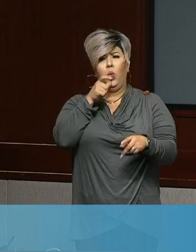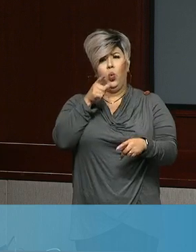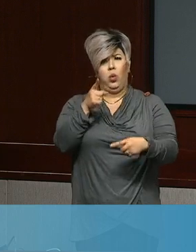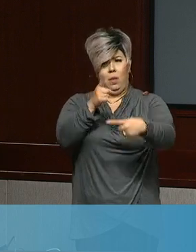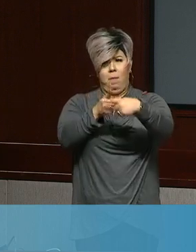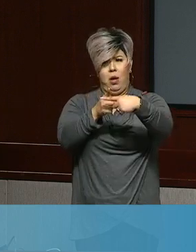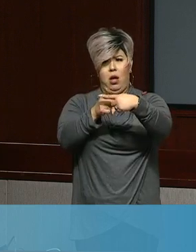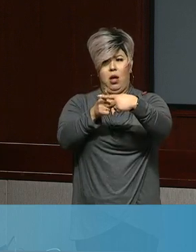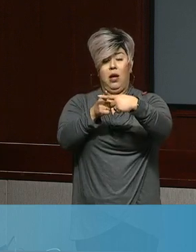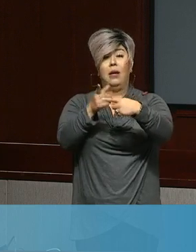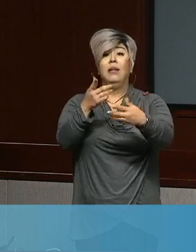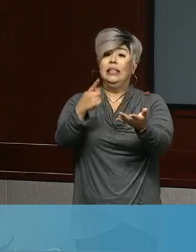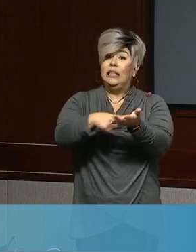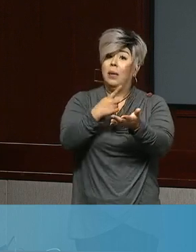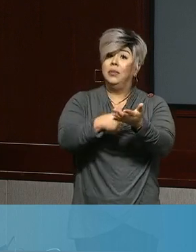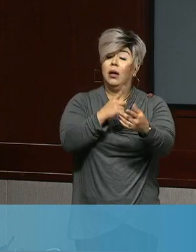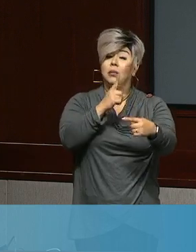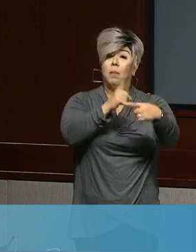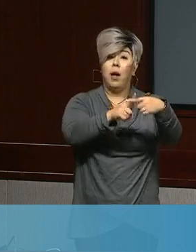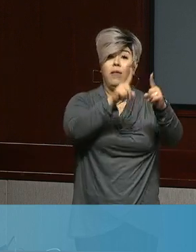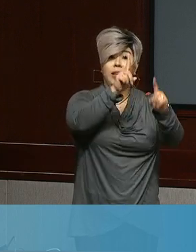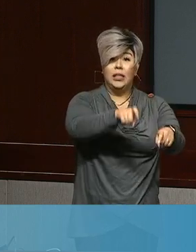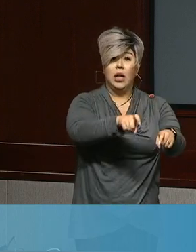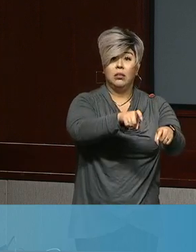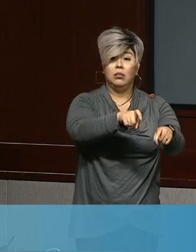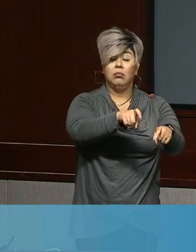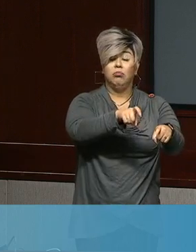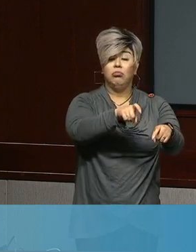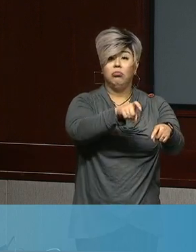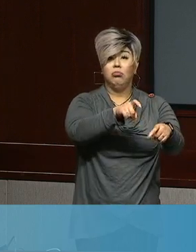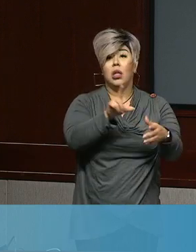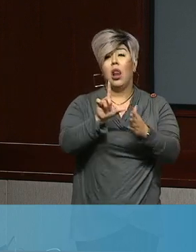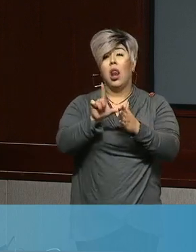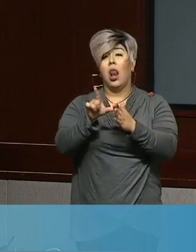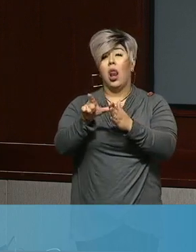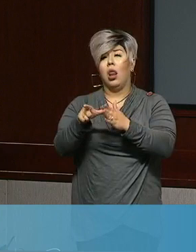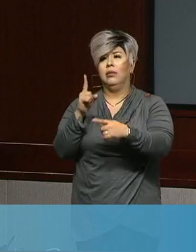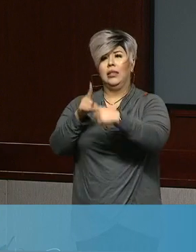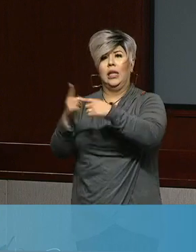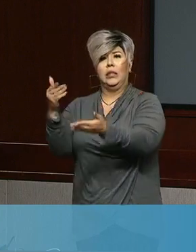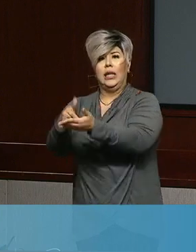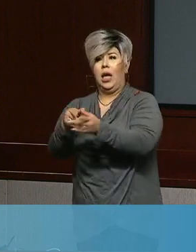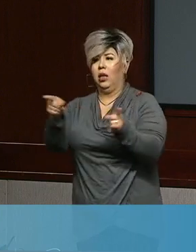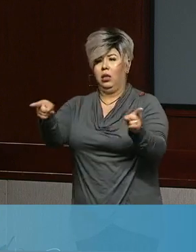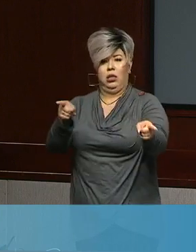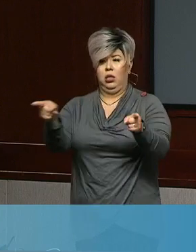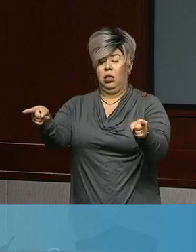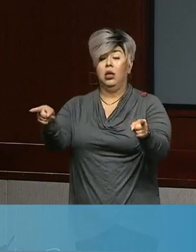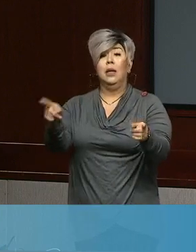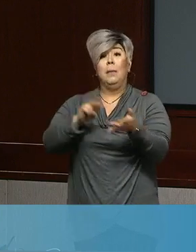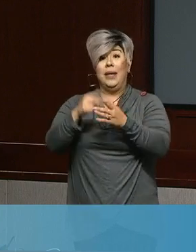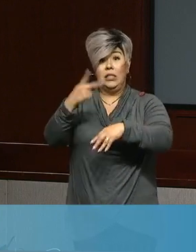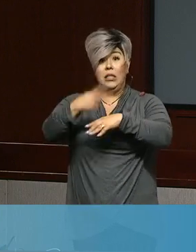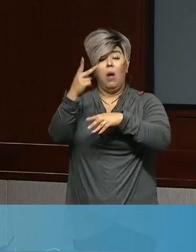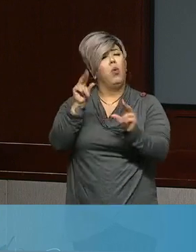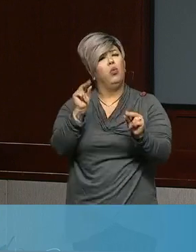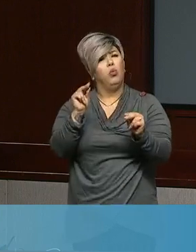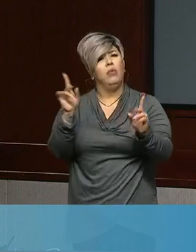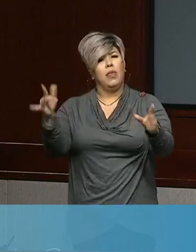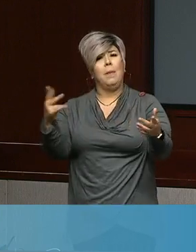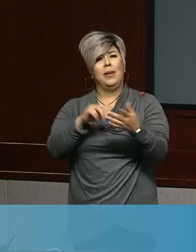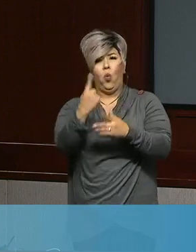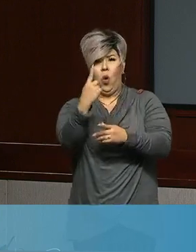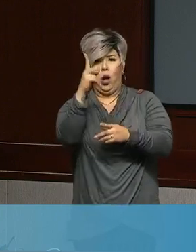are retested in the course of their illness, those tests get counted into their original case. We don't recount that positive test as